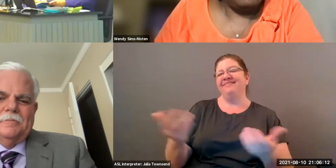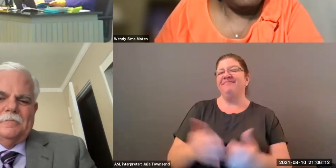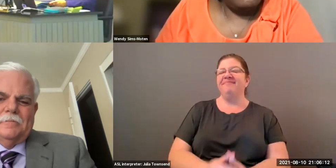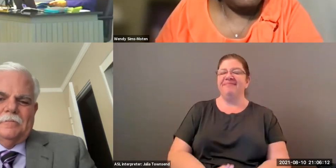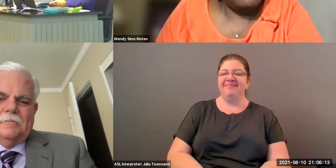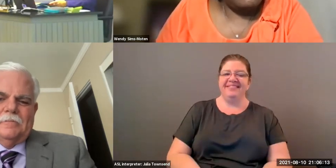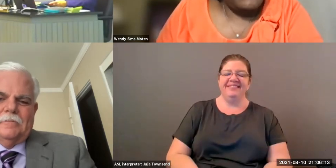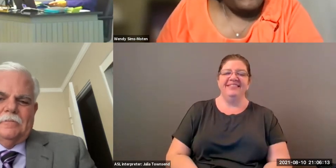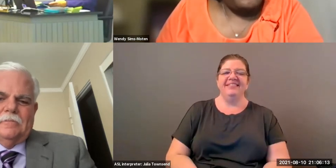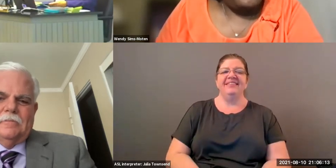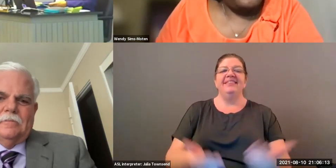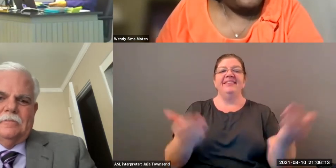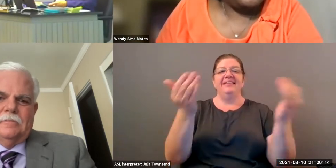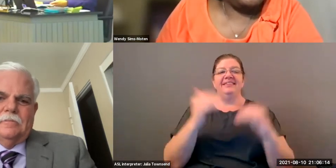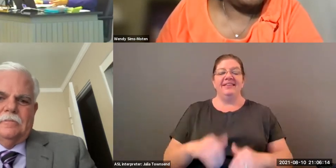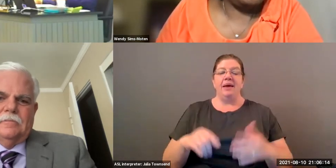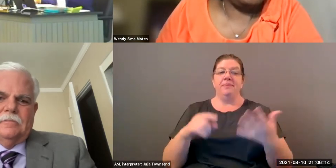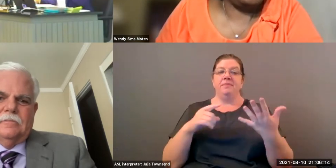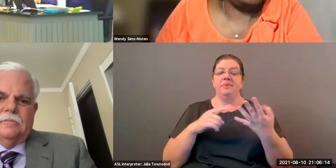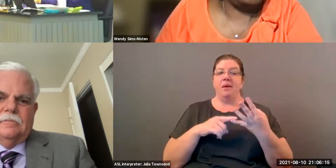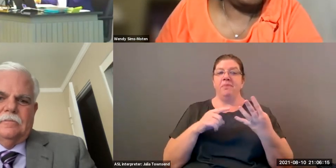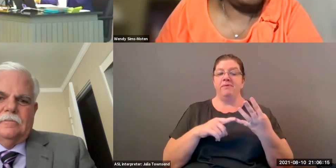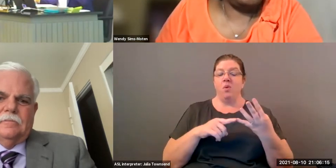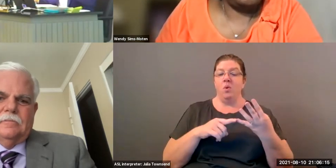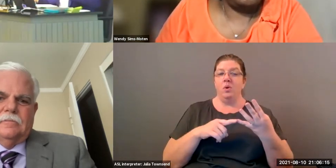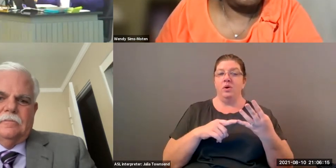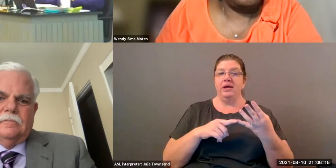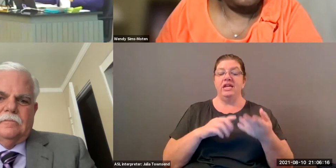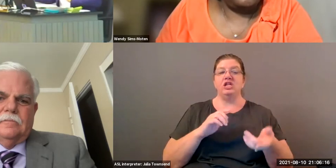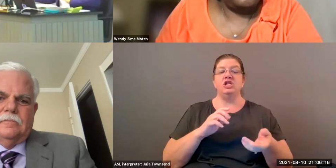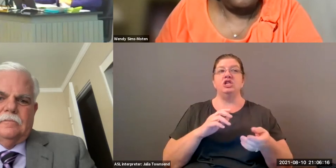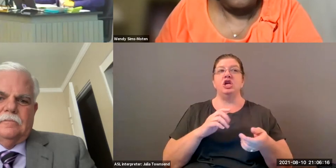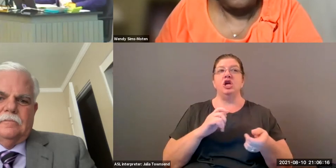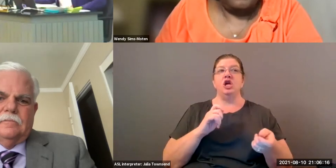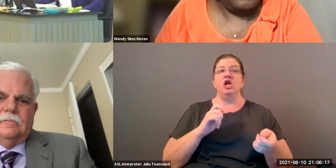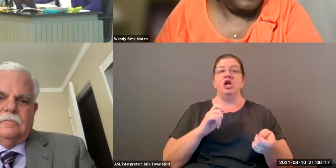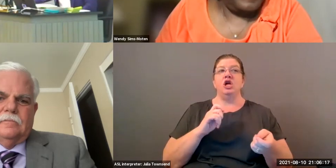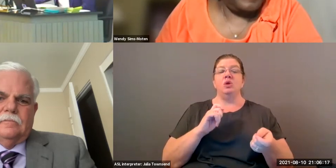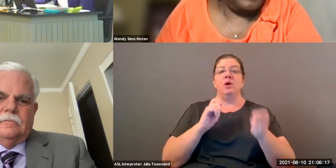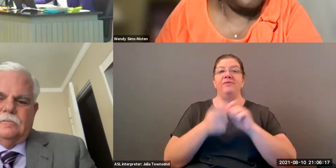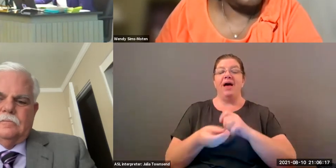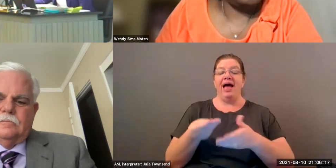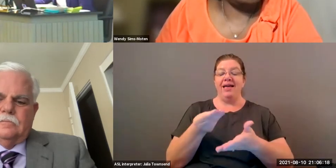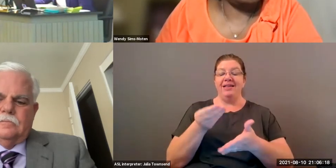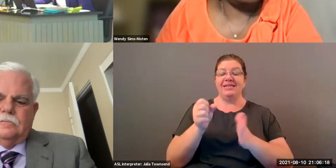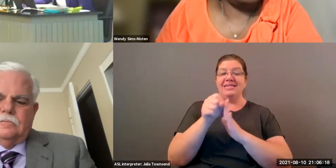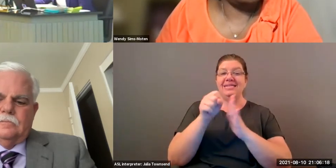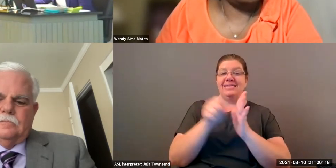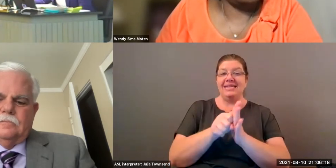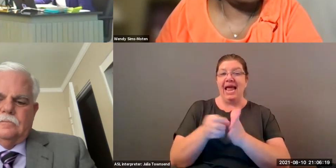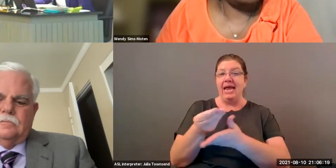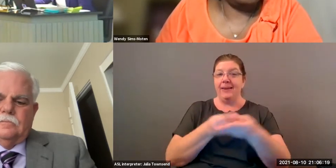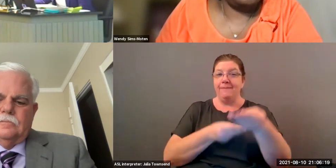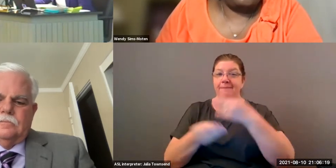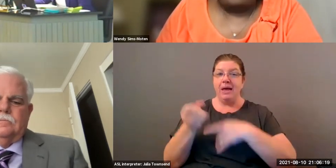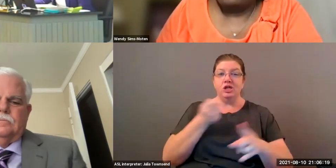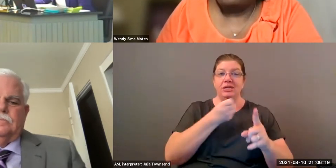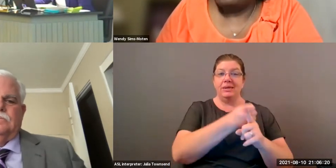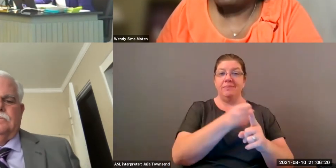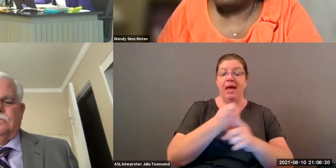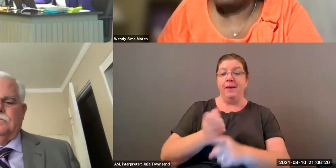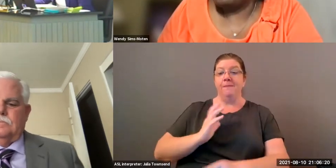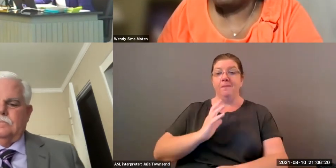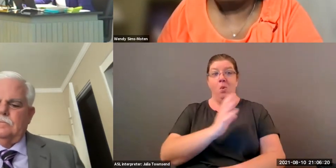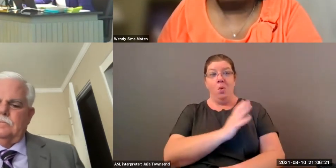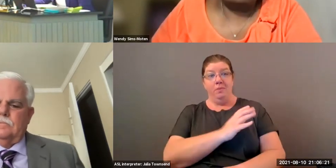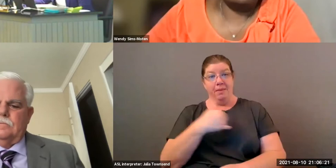The next item, number four, is the revised state budget impacts. And board members, I'd like to remind you that we've had